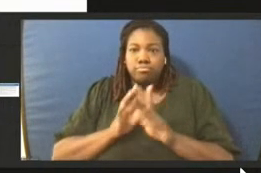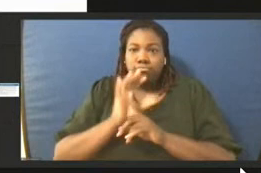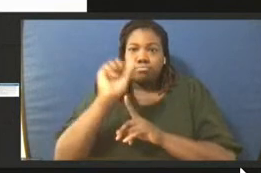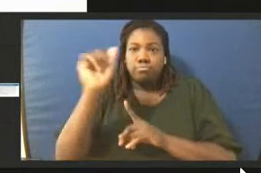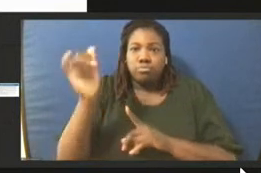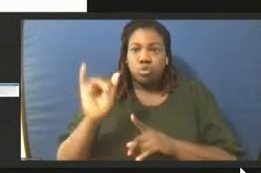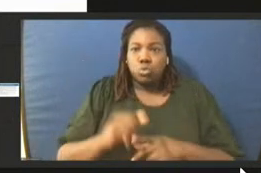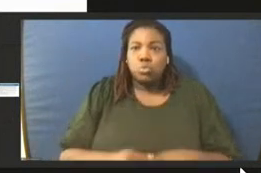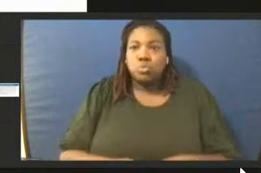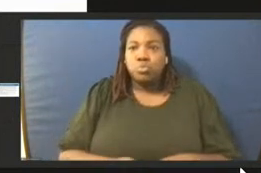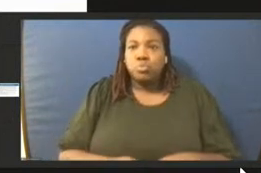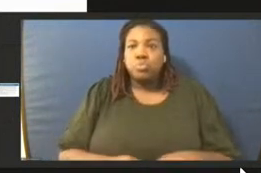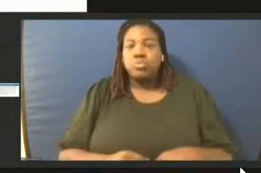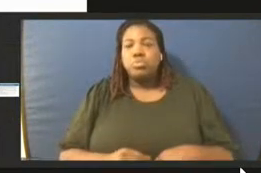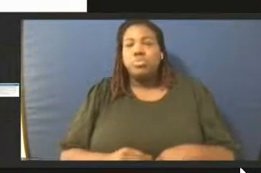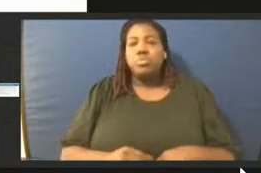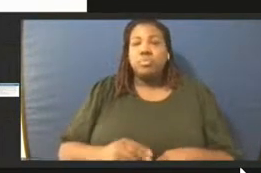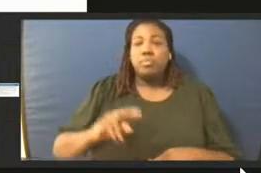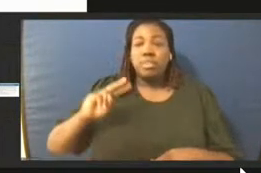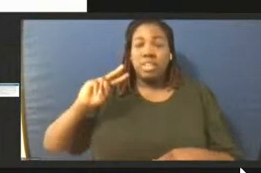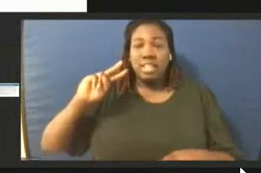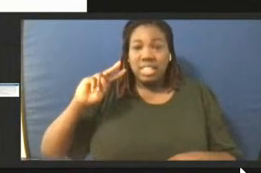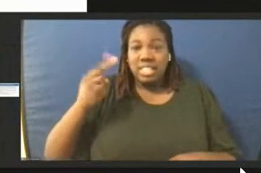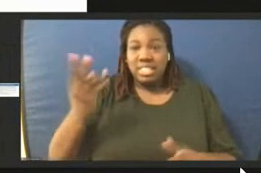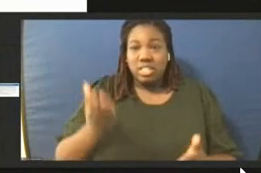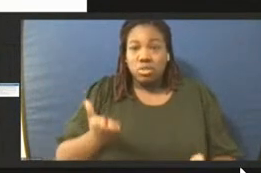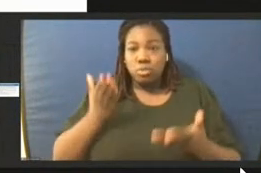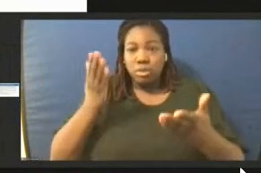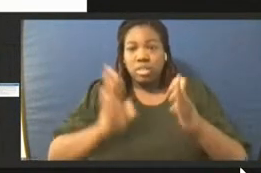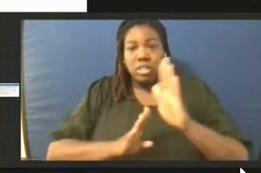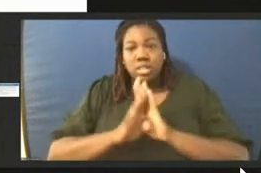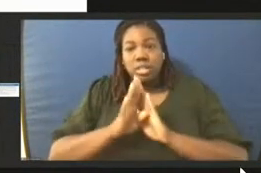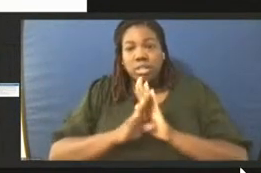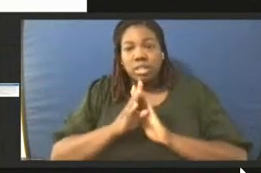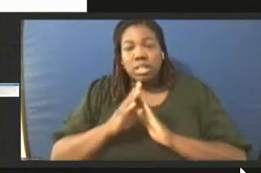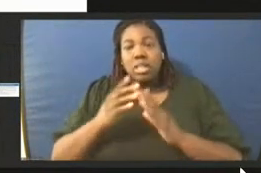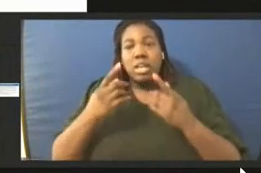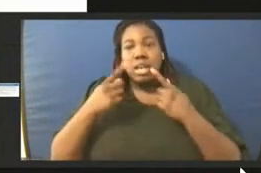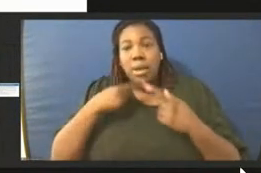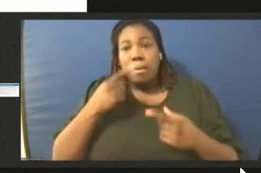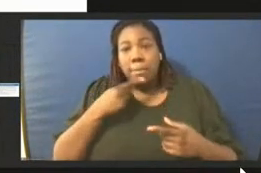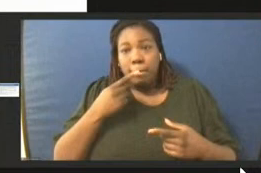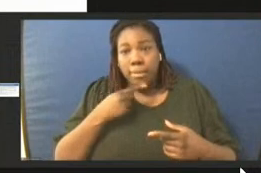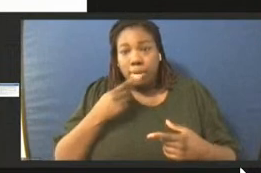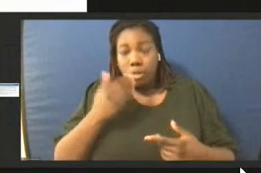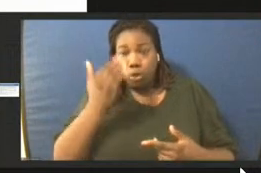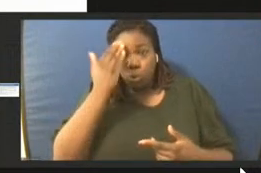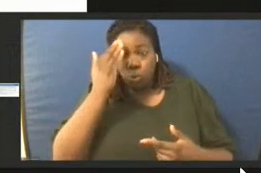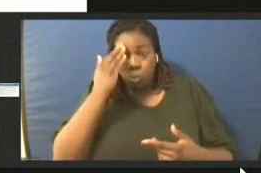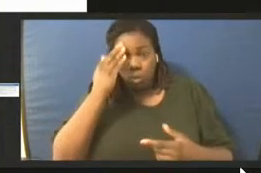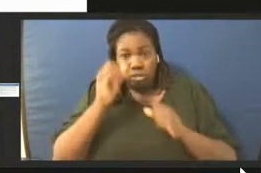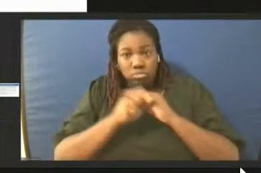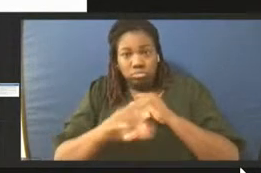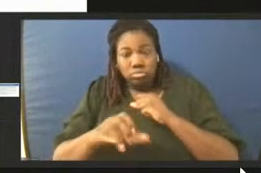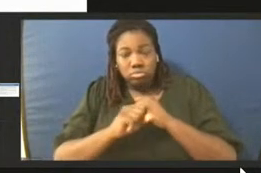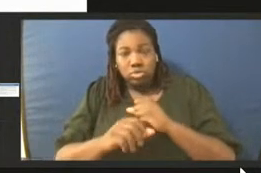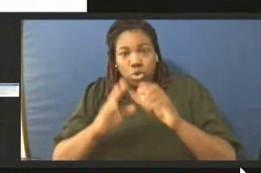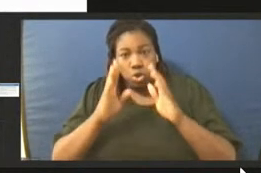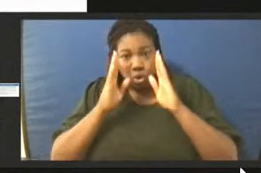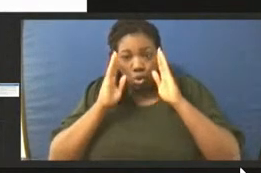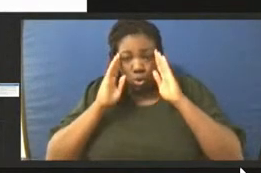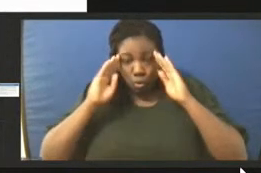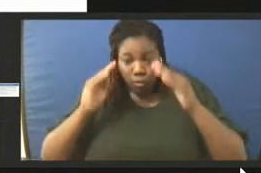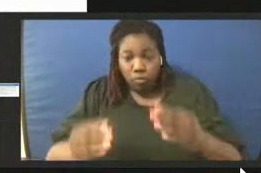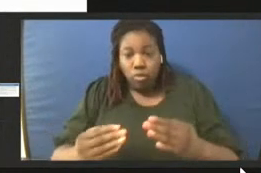The second recommendation here is to develop public awareness campaigns focus on increasing knowledge